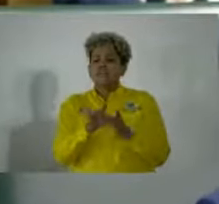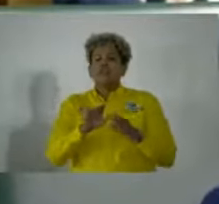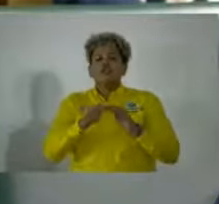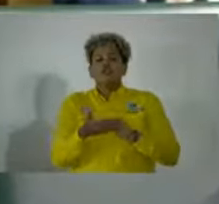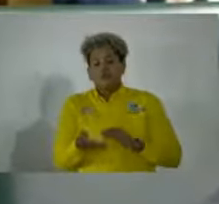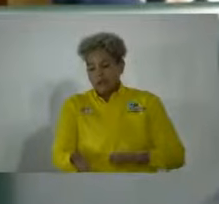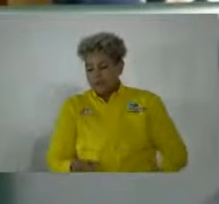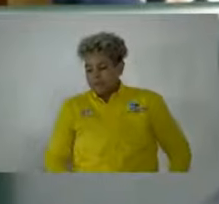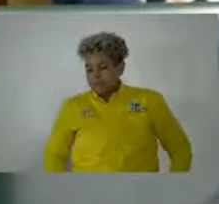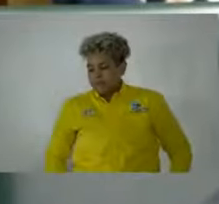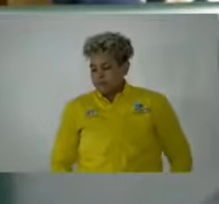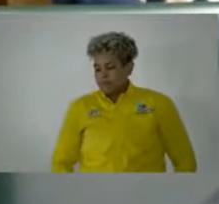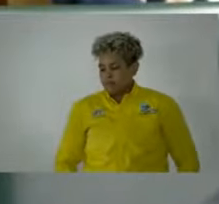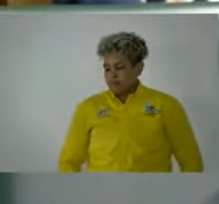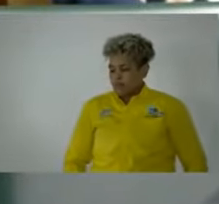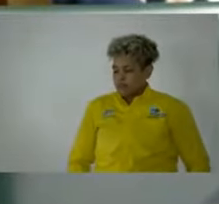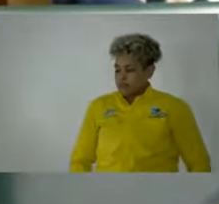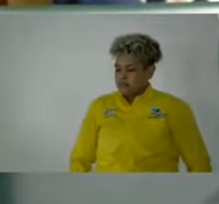Jamaica.